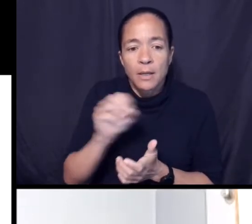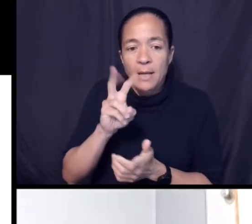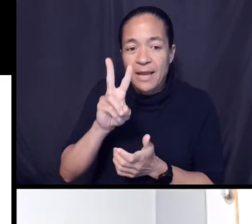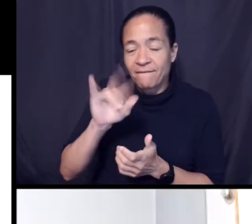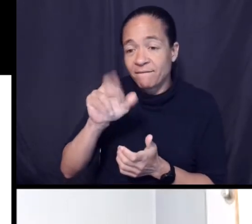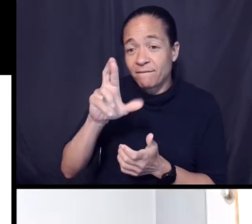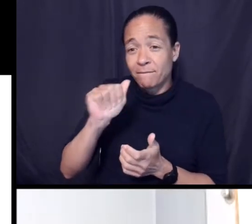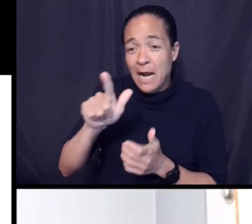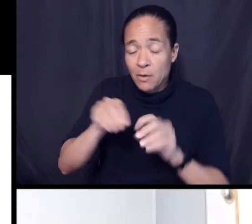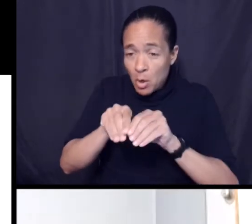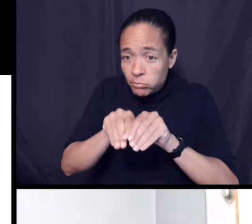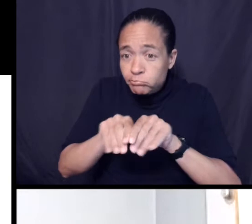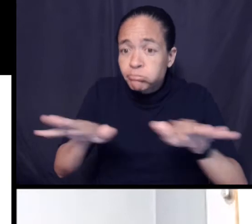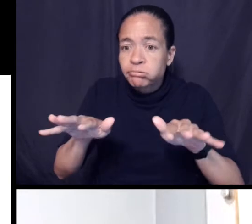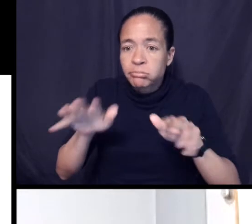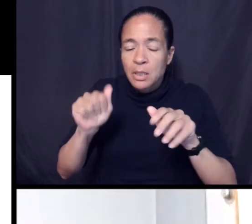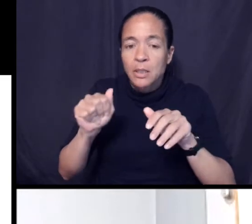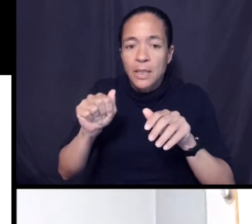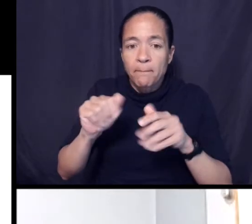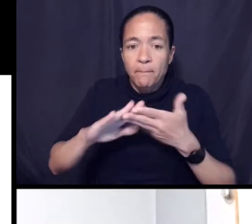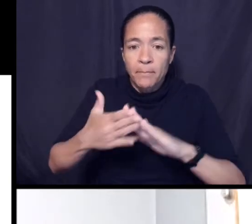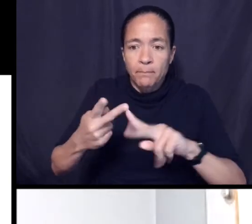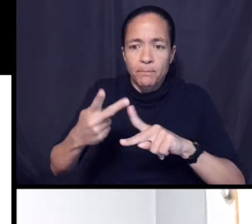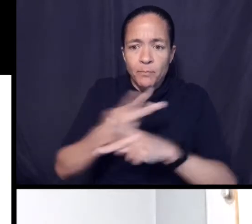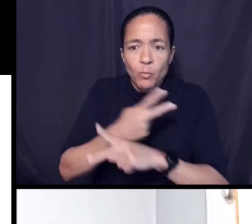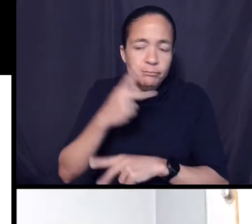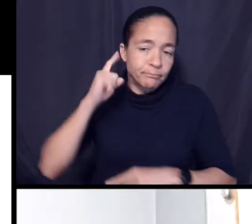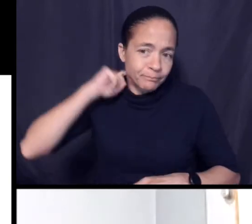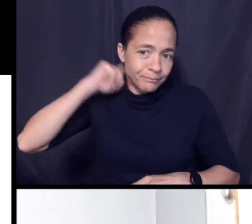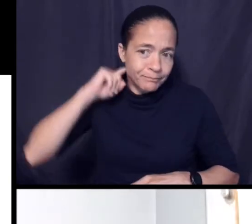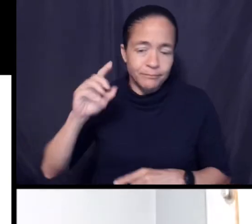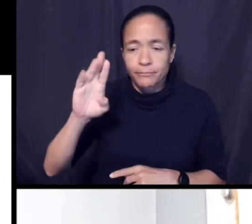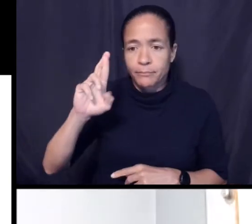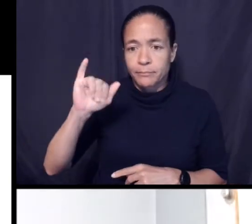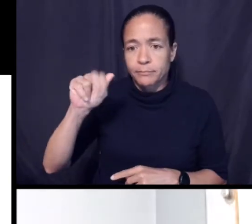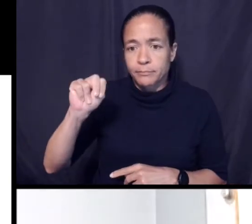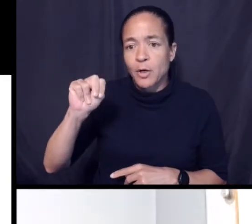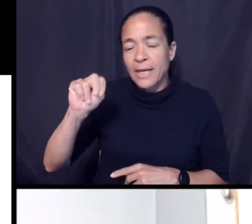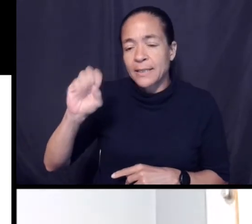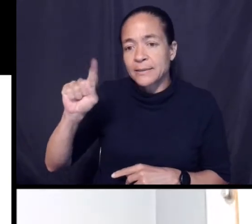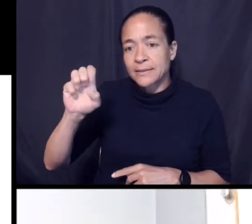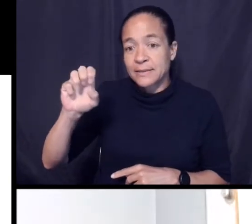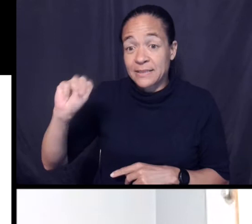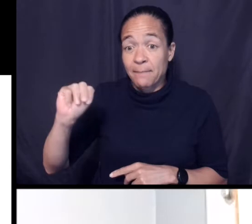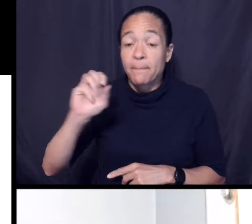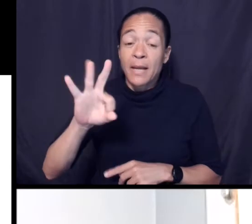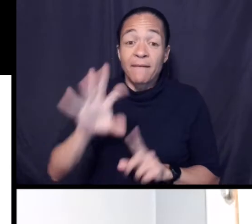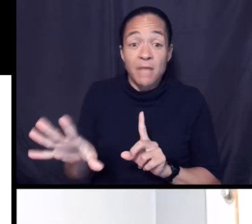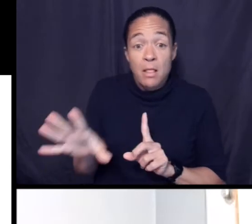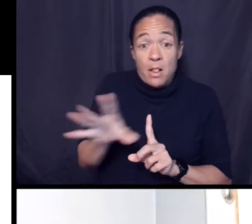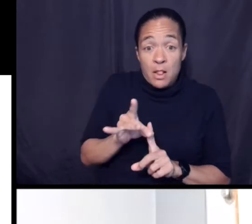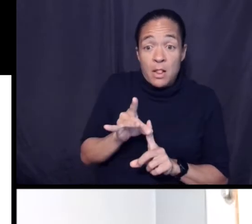proliferation can impede the proliferation and differentiation of the brain stem cells. If CMV